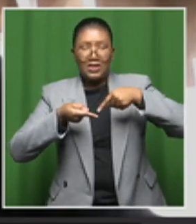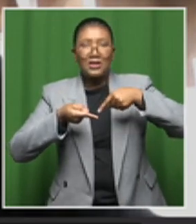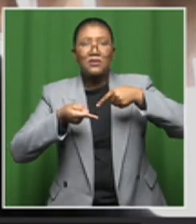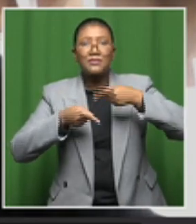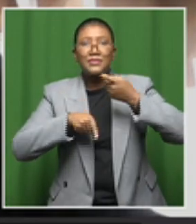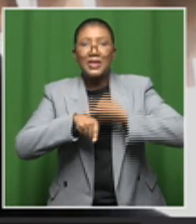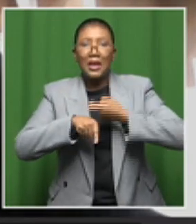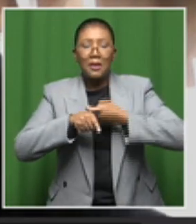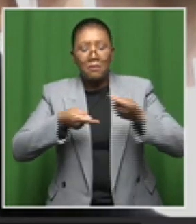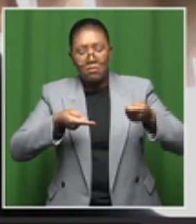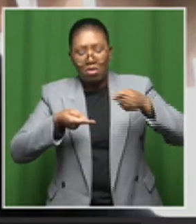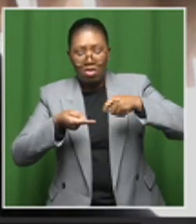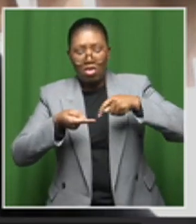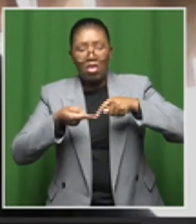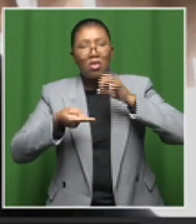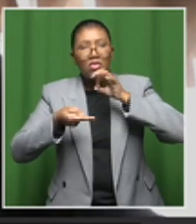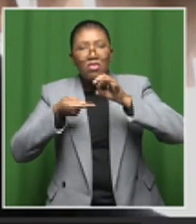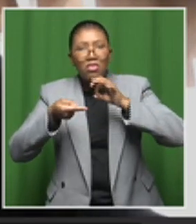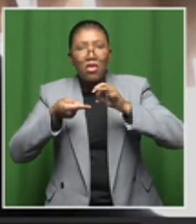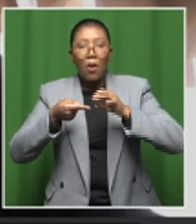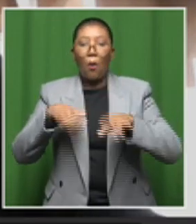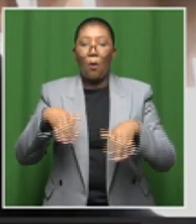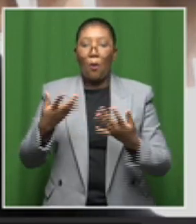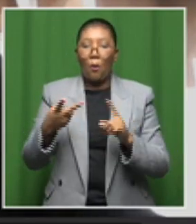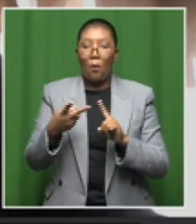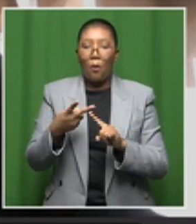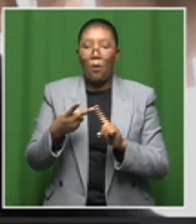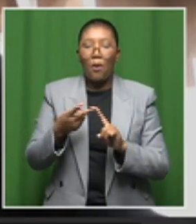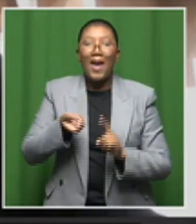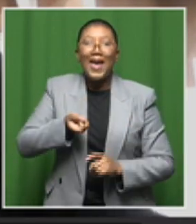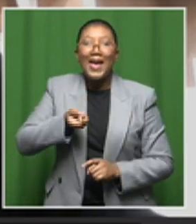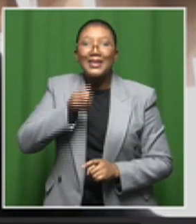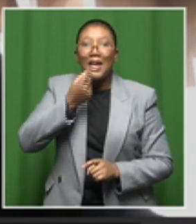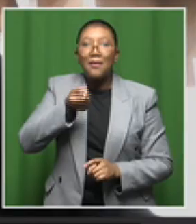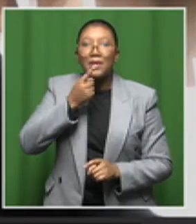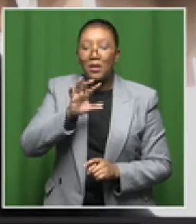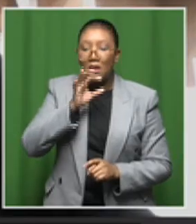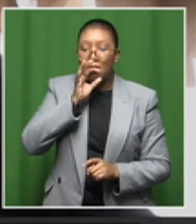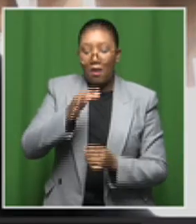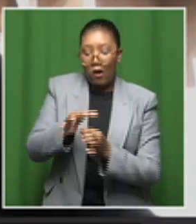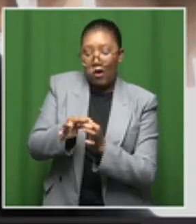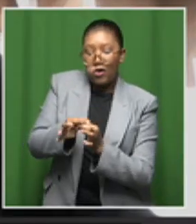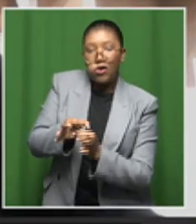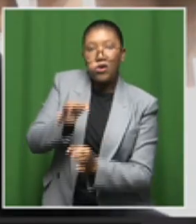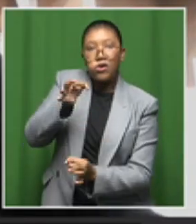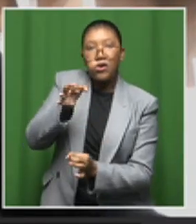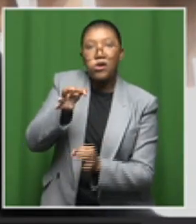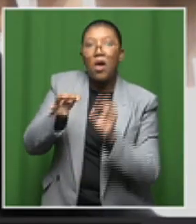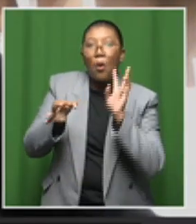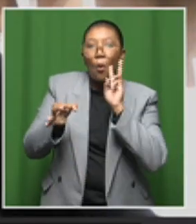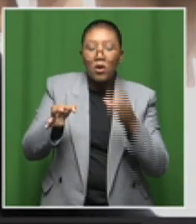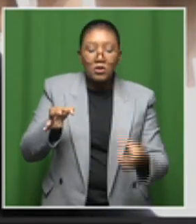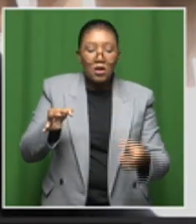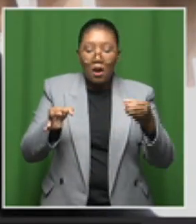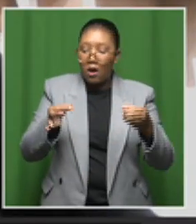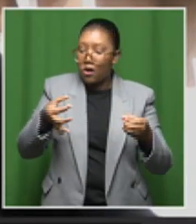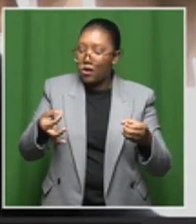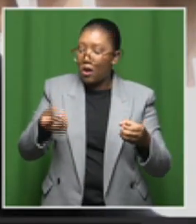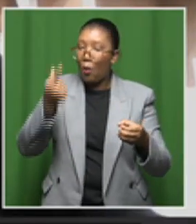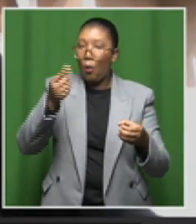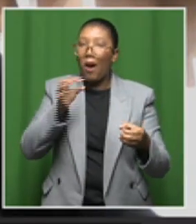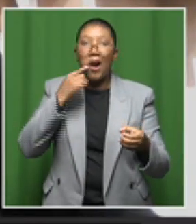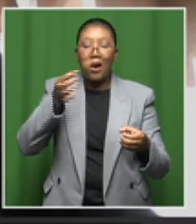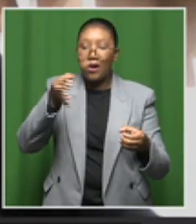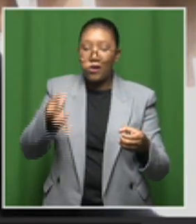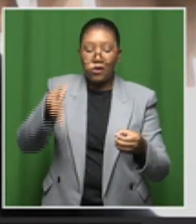effervescent tablet, if it doesn't fizz, or if it's a tablet that breaks the minute you touch it. So it's really around the quality also.